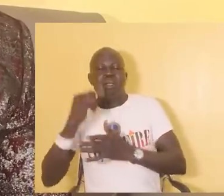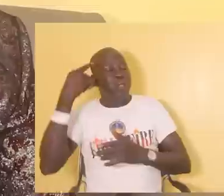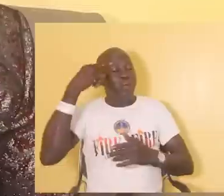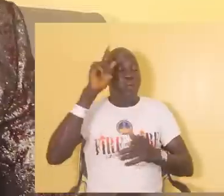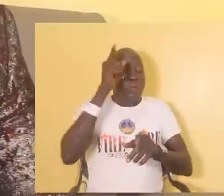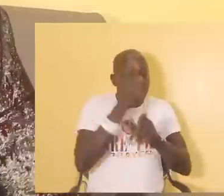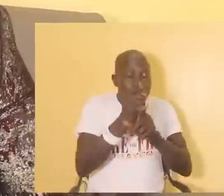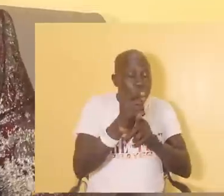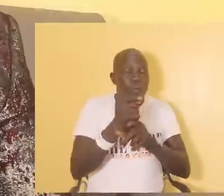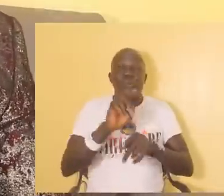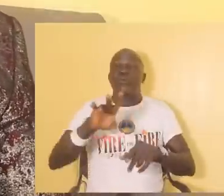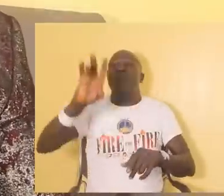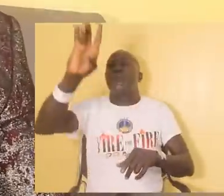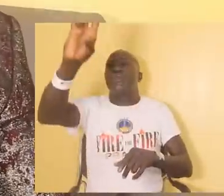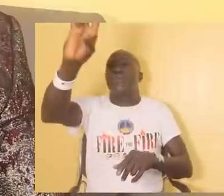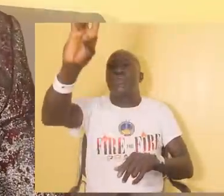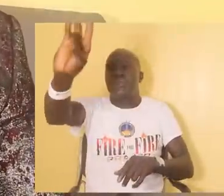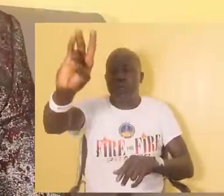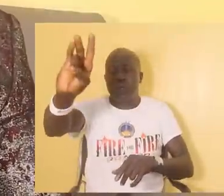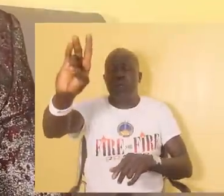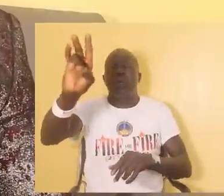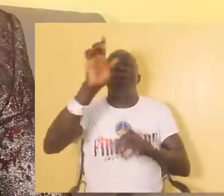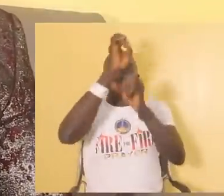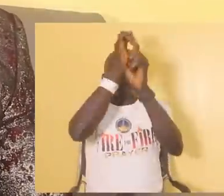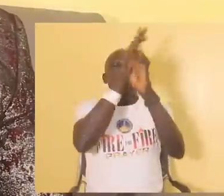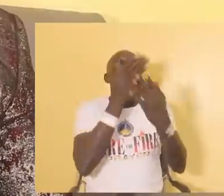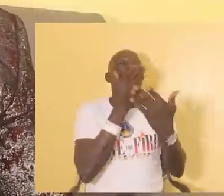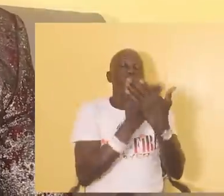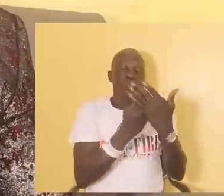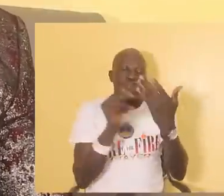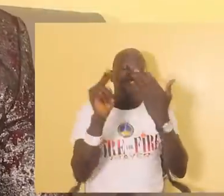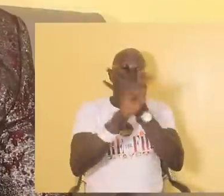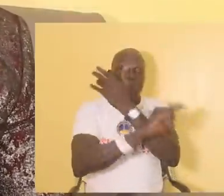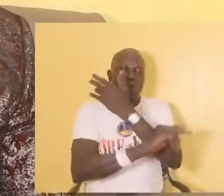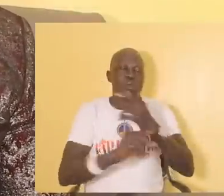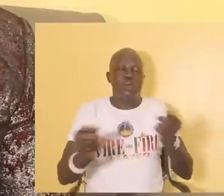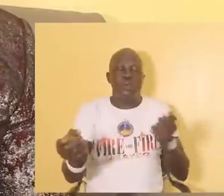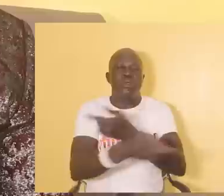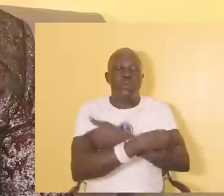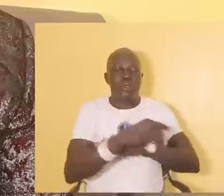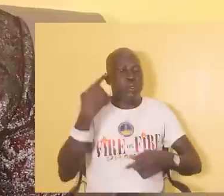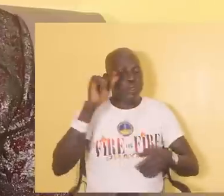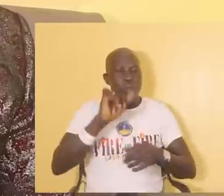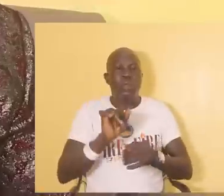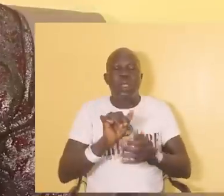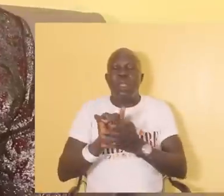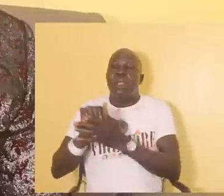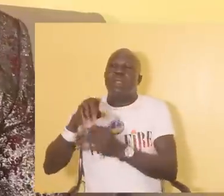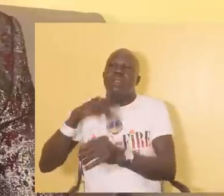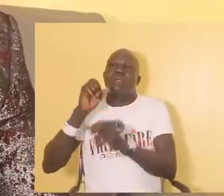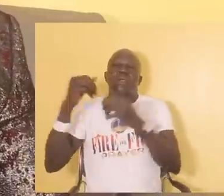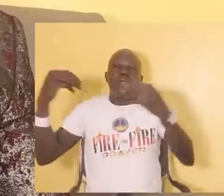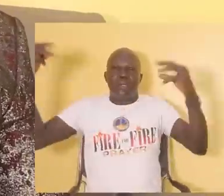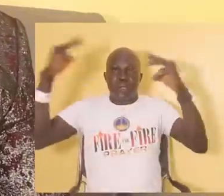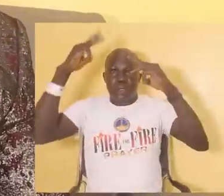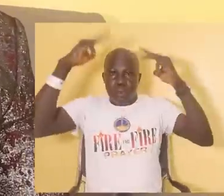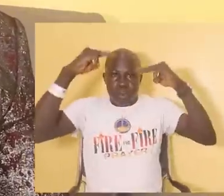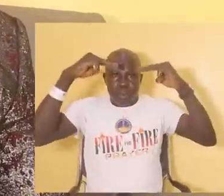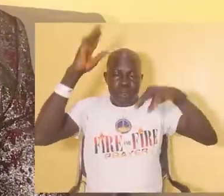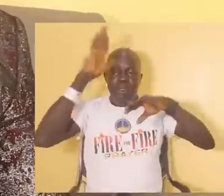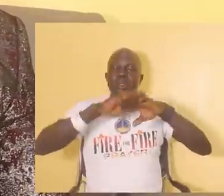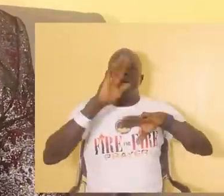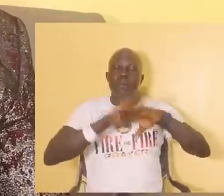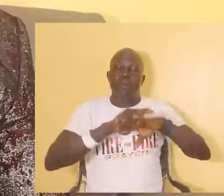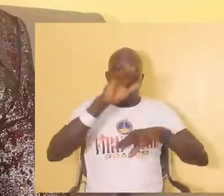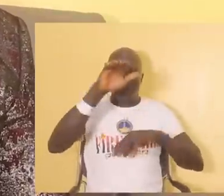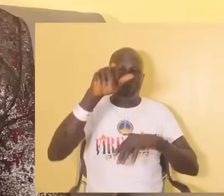fun ibuko fun yin. I said I will pray for blessing for good 7 days for you. Iri ibuko gbodo sele yin lori. Dew of blessing must shower